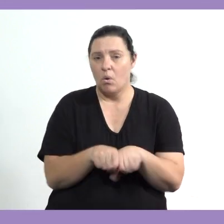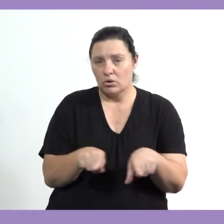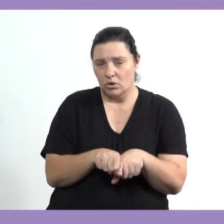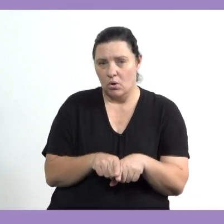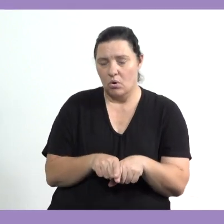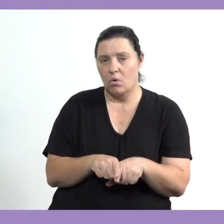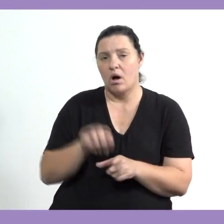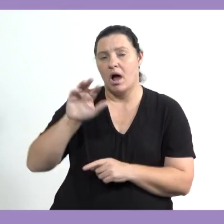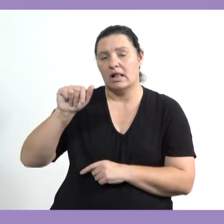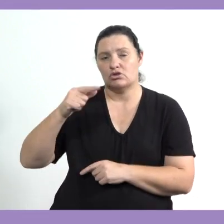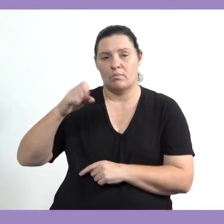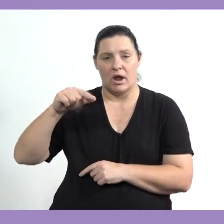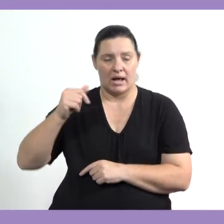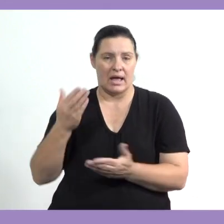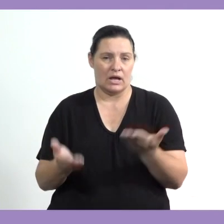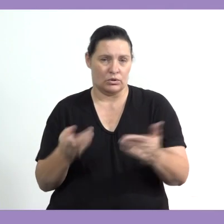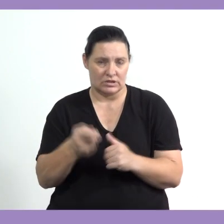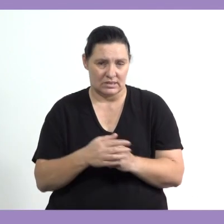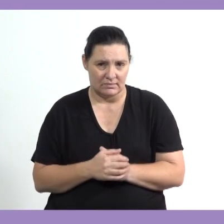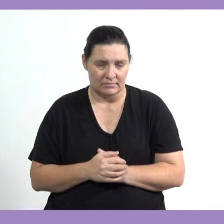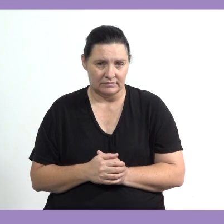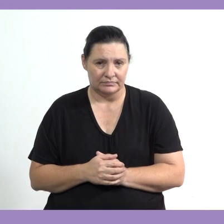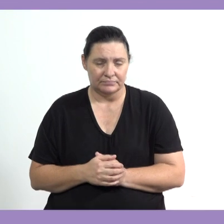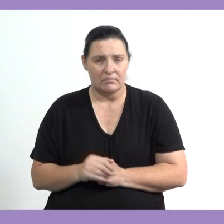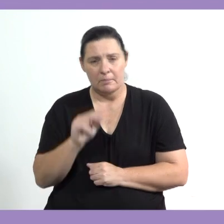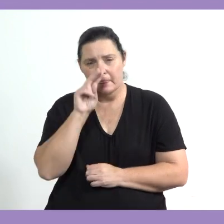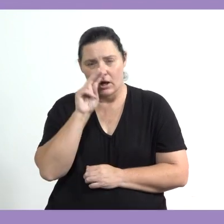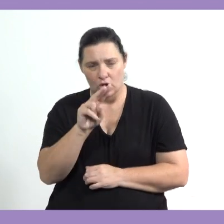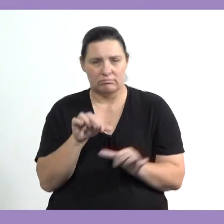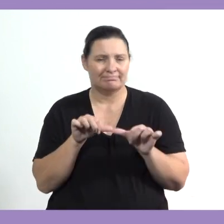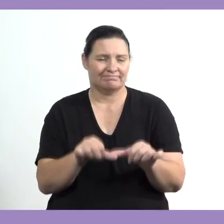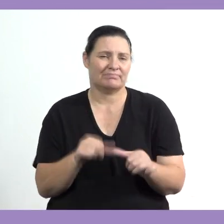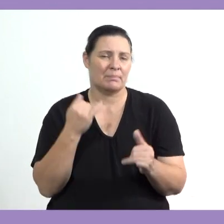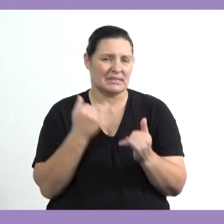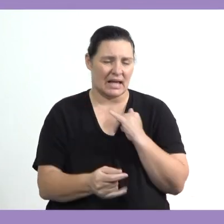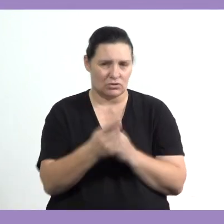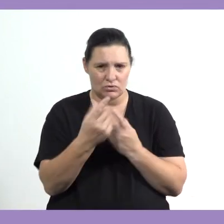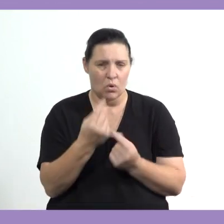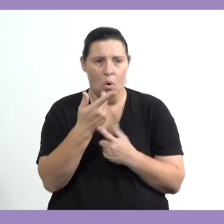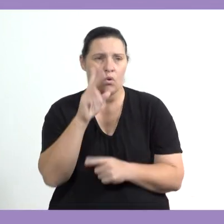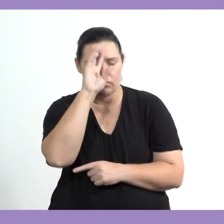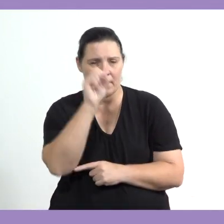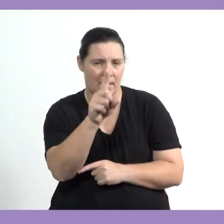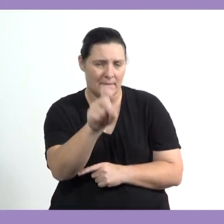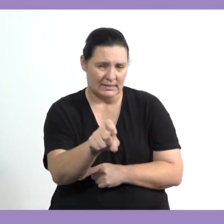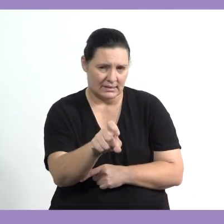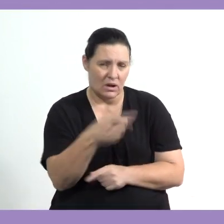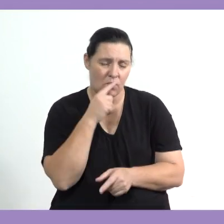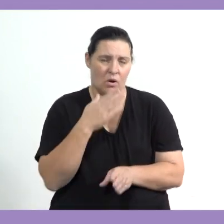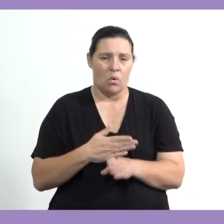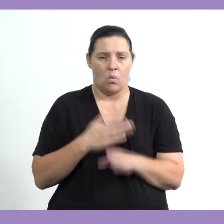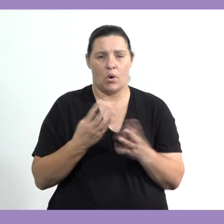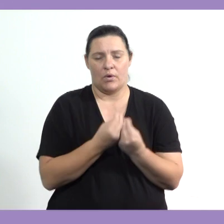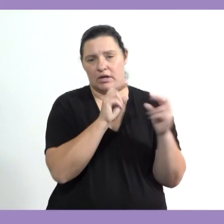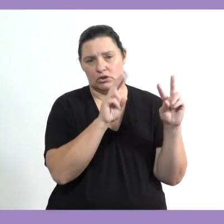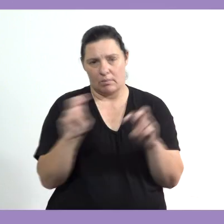also the algebraic equation. Now, let's look at the common errors or things that you should remember when you are